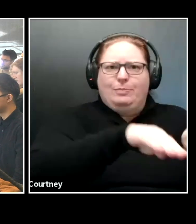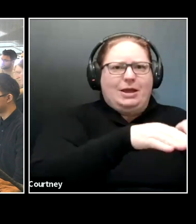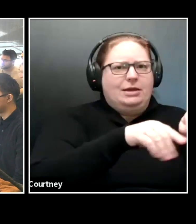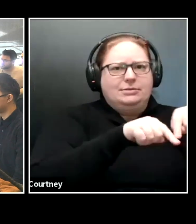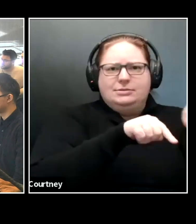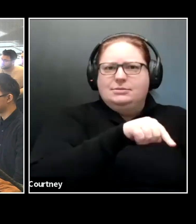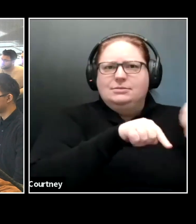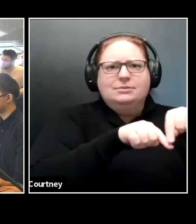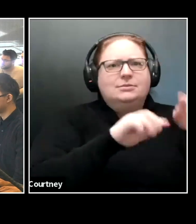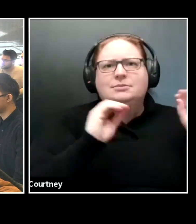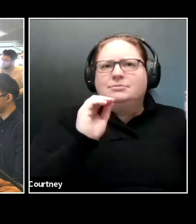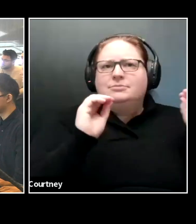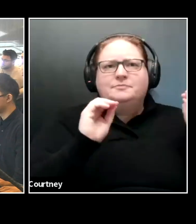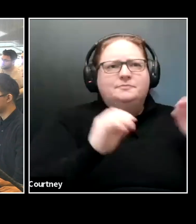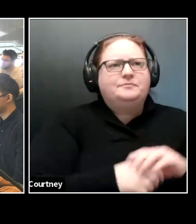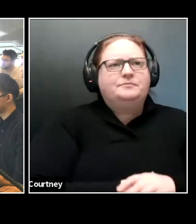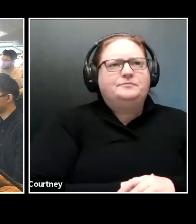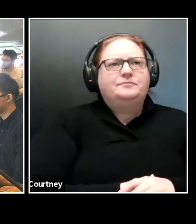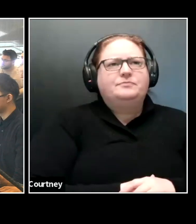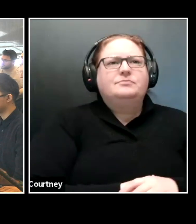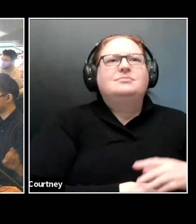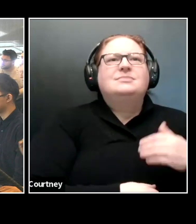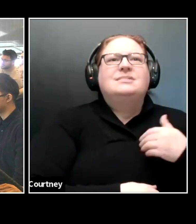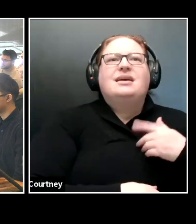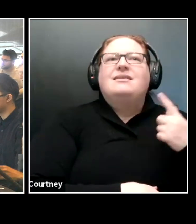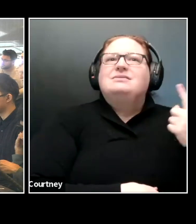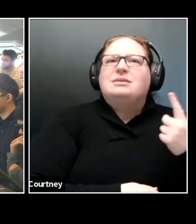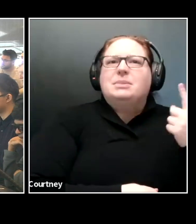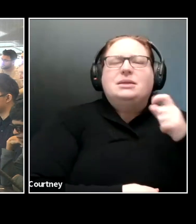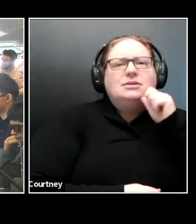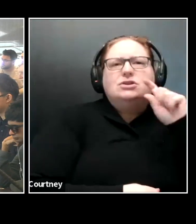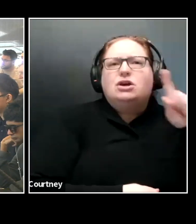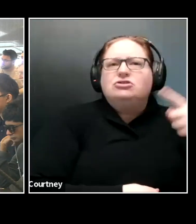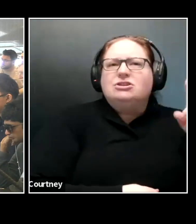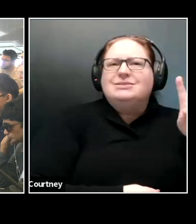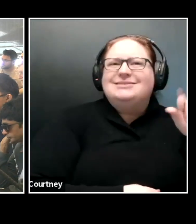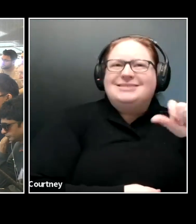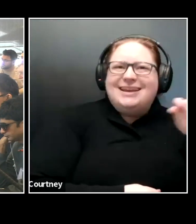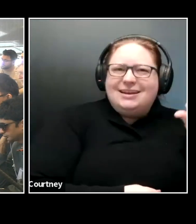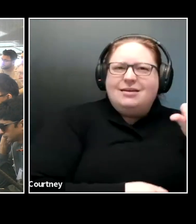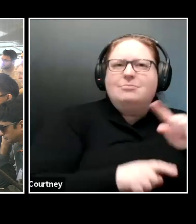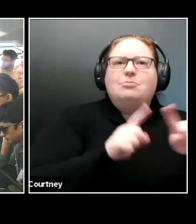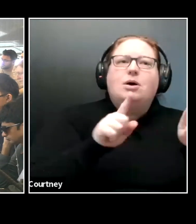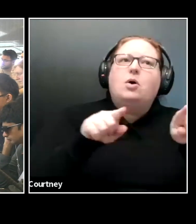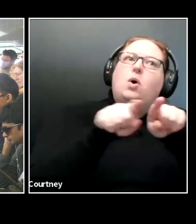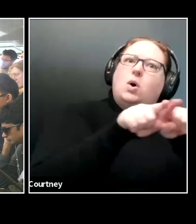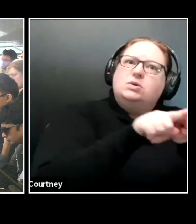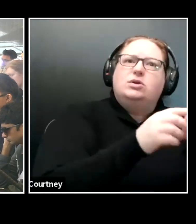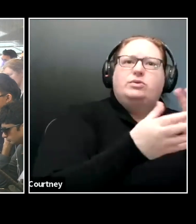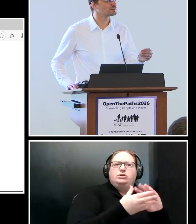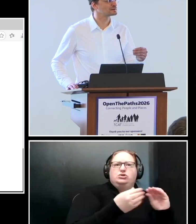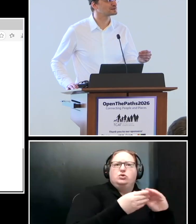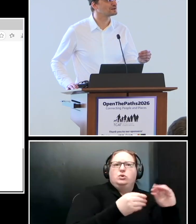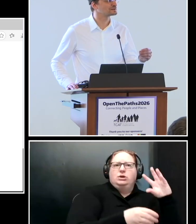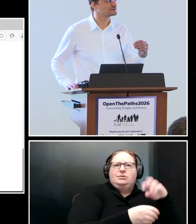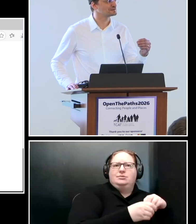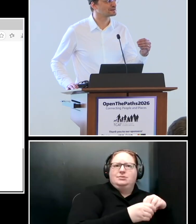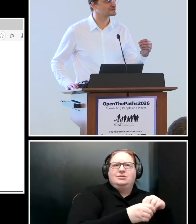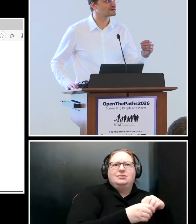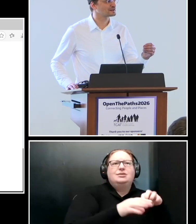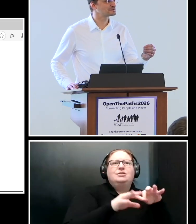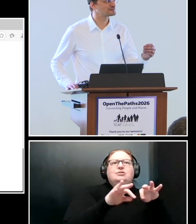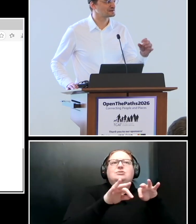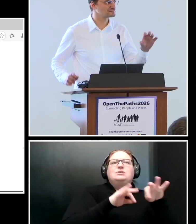that, you know what I mean? Have something that is not just the data, but also the story, because I feel like that's explain the result